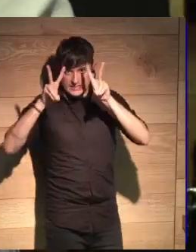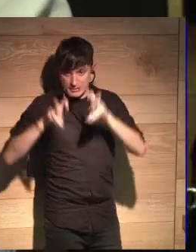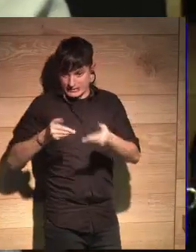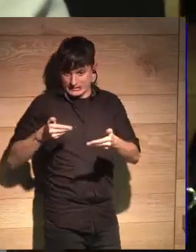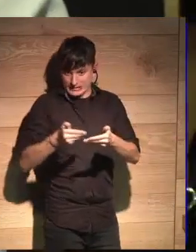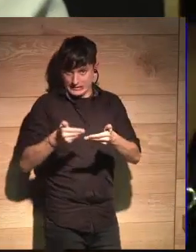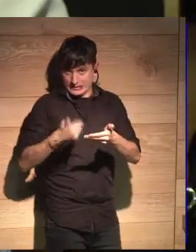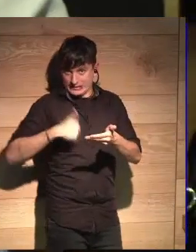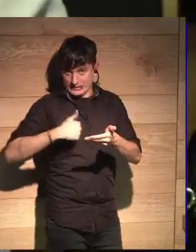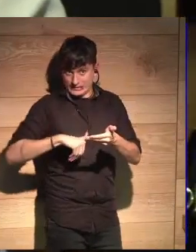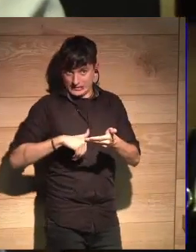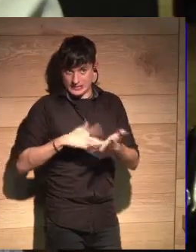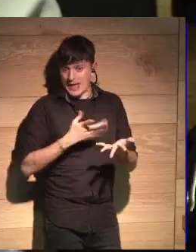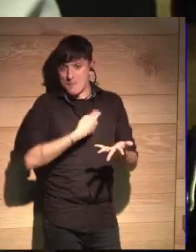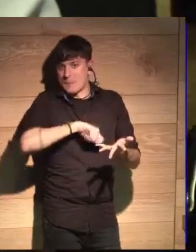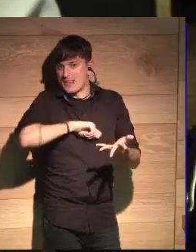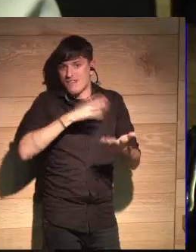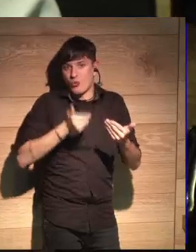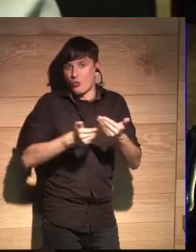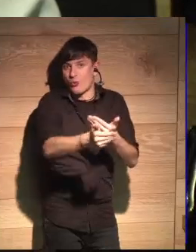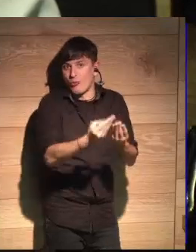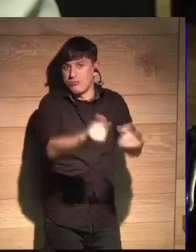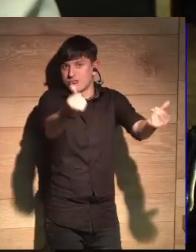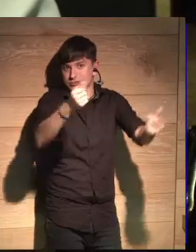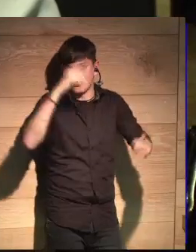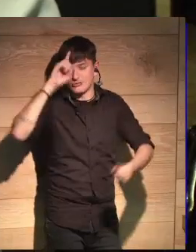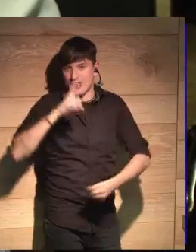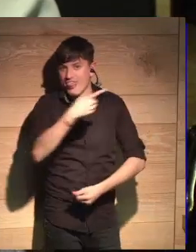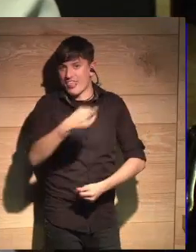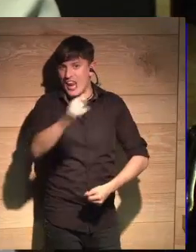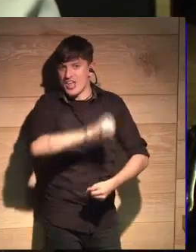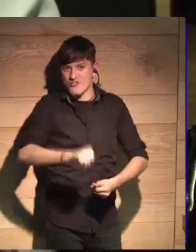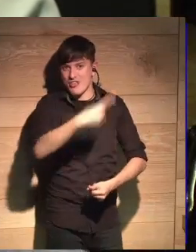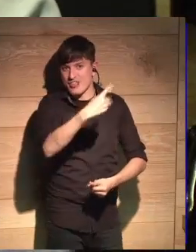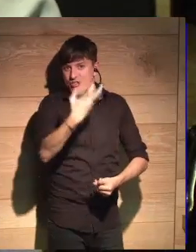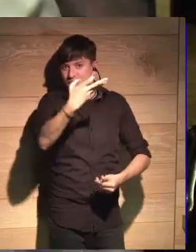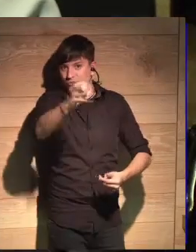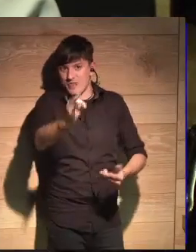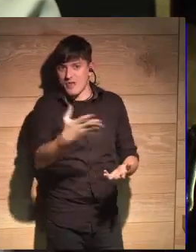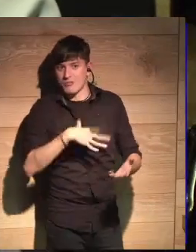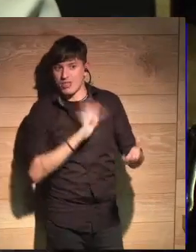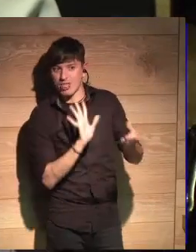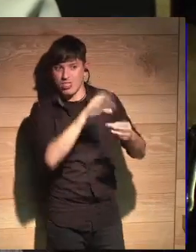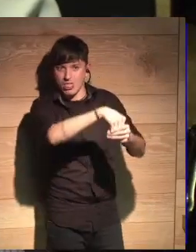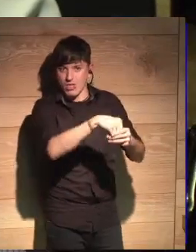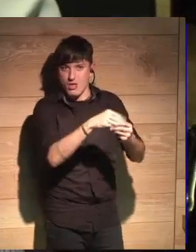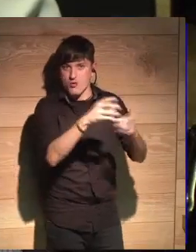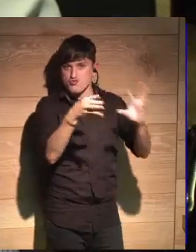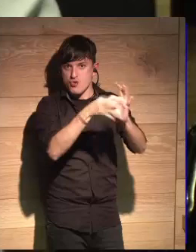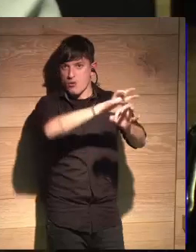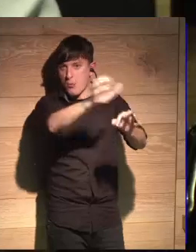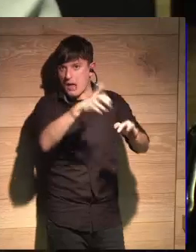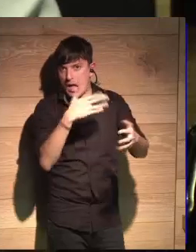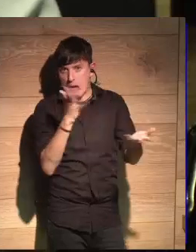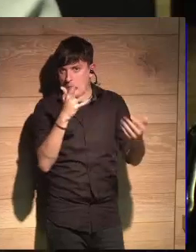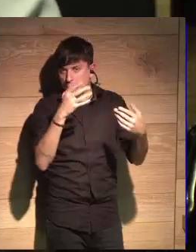short-term topic, because crisis, Spain is going to disappear. I don't know if in 100 years or 150 years it will be part